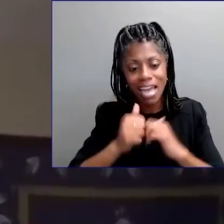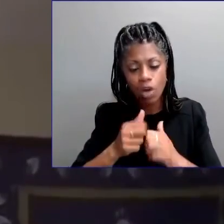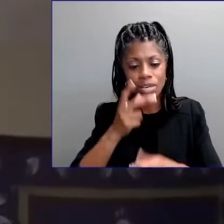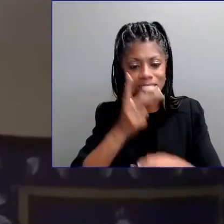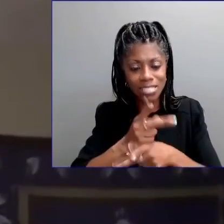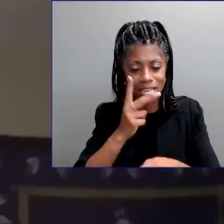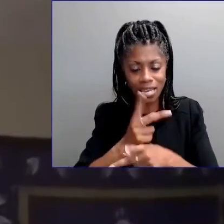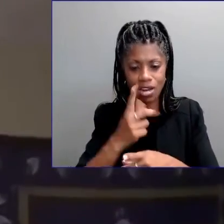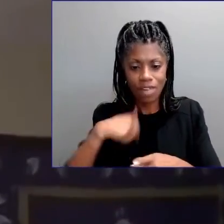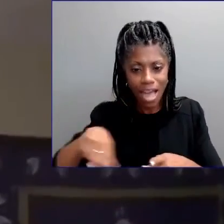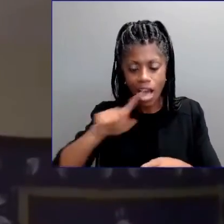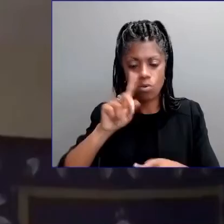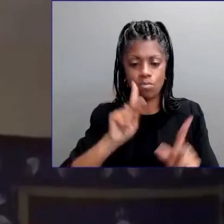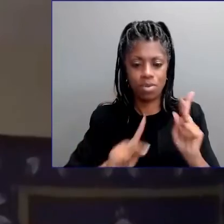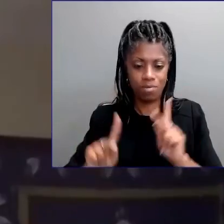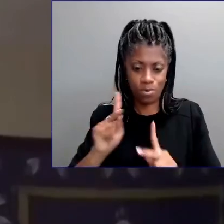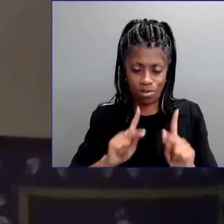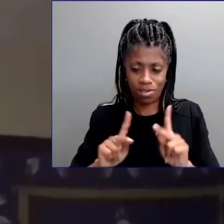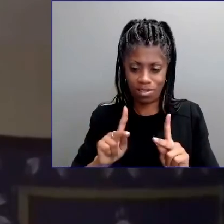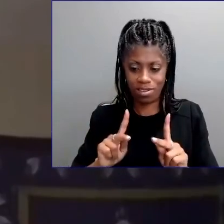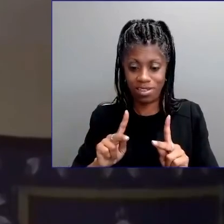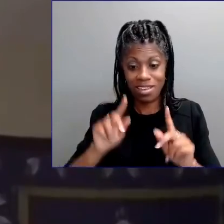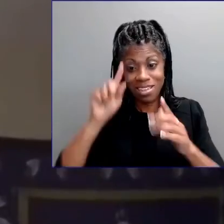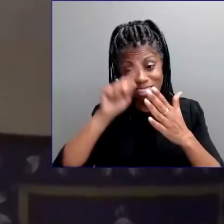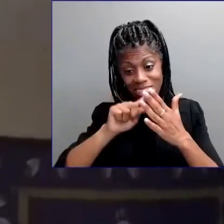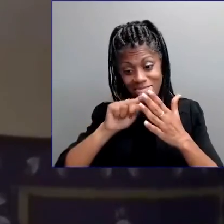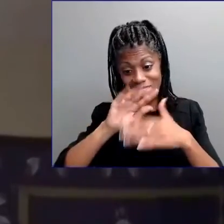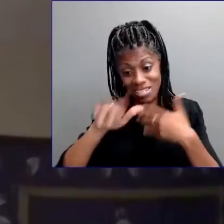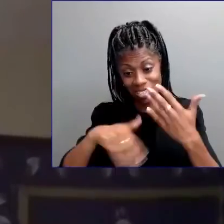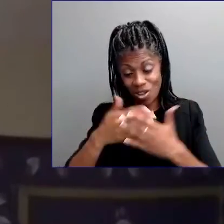invitation. Thank you so much for engaging.